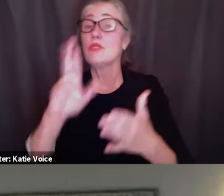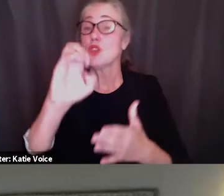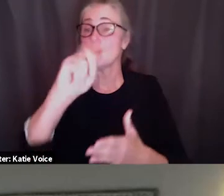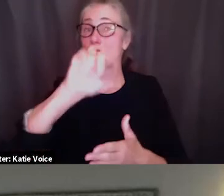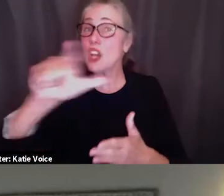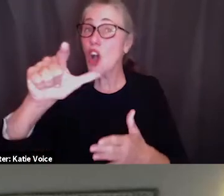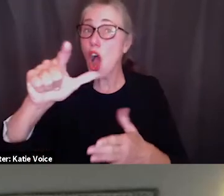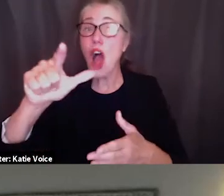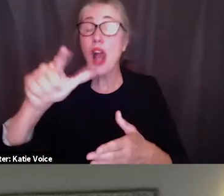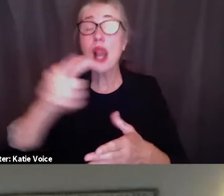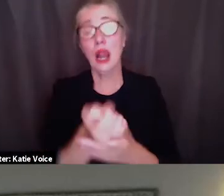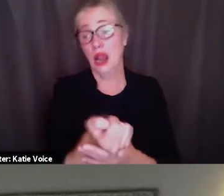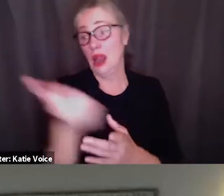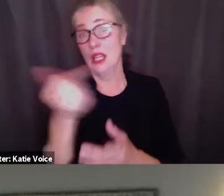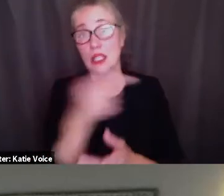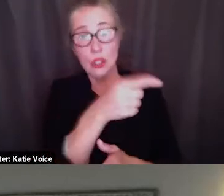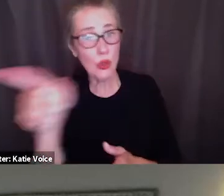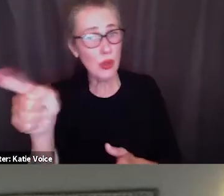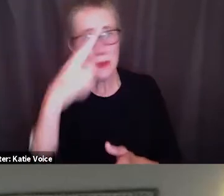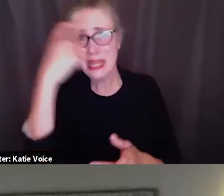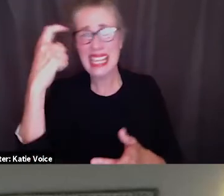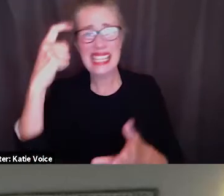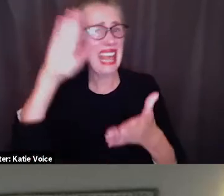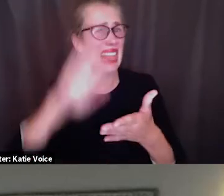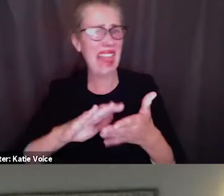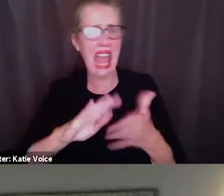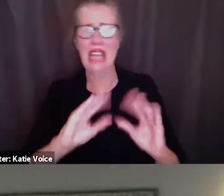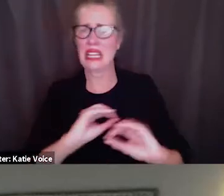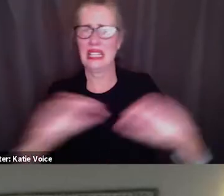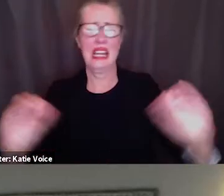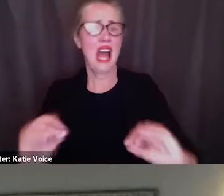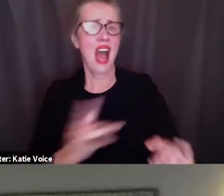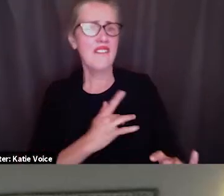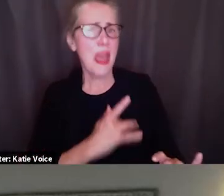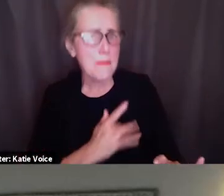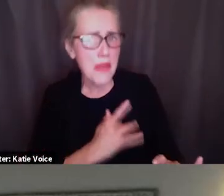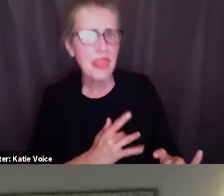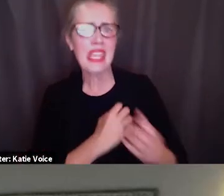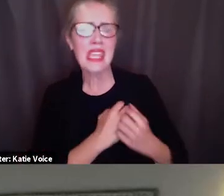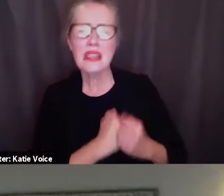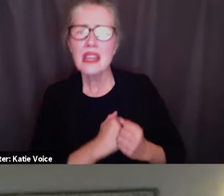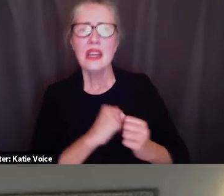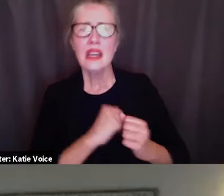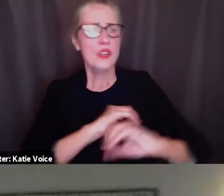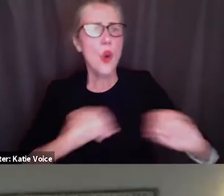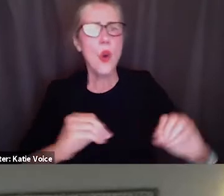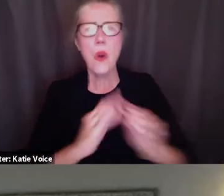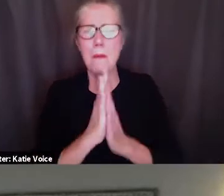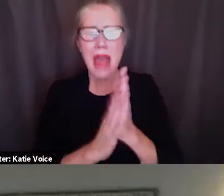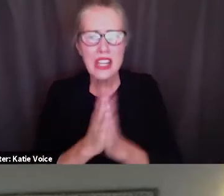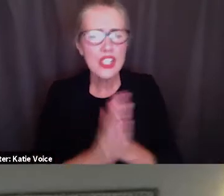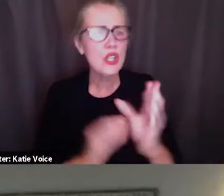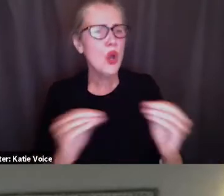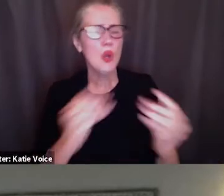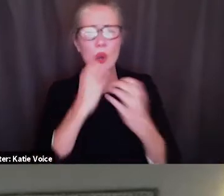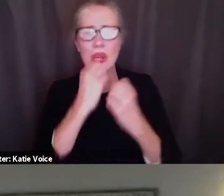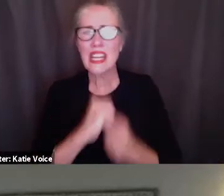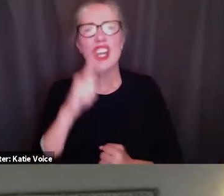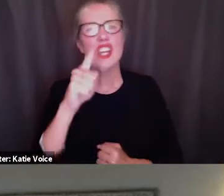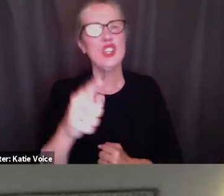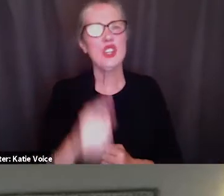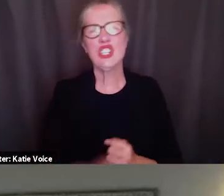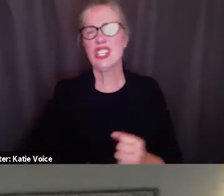your lack of empathy, your lack of compassion, your lack of caring. You just are slamming